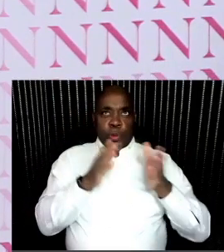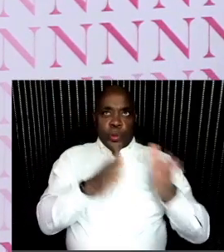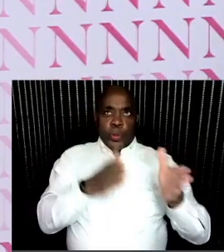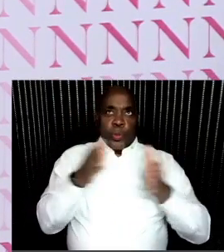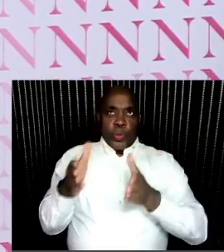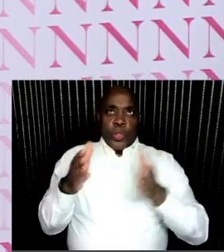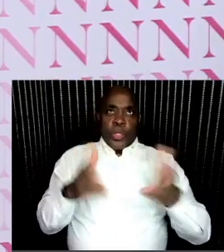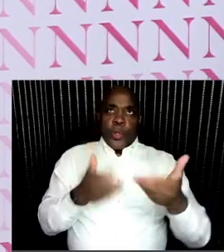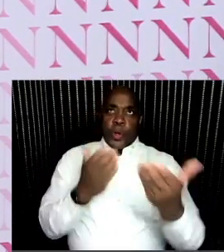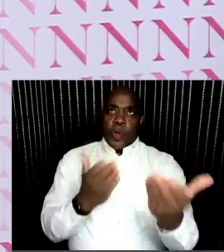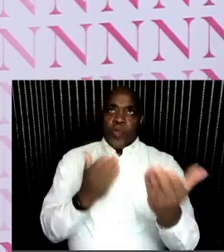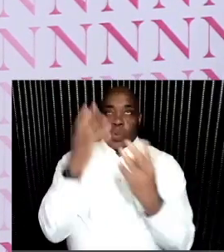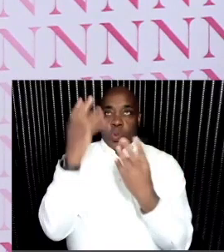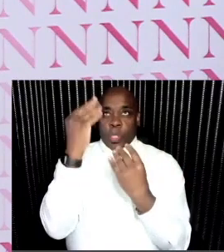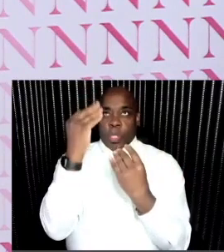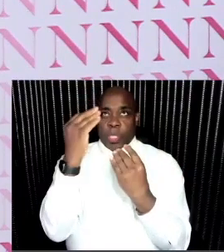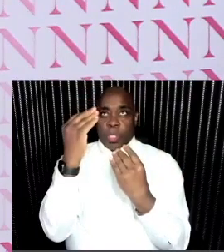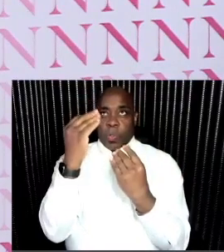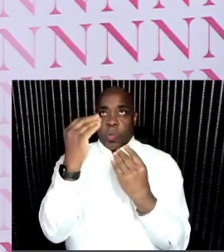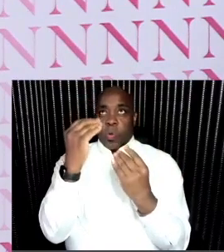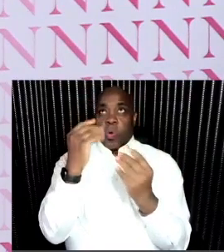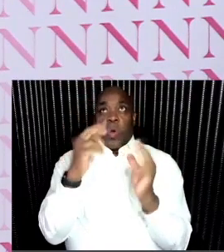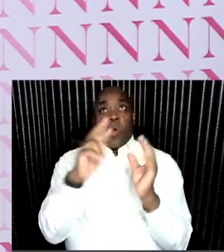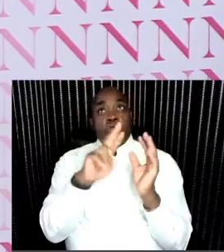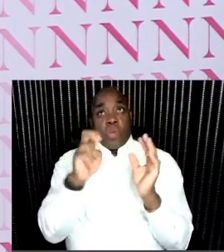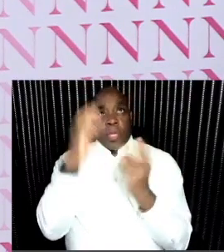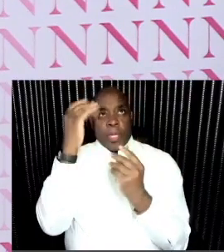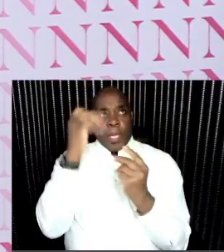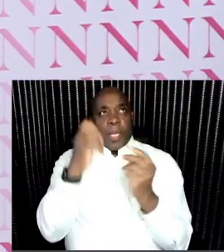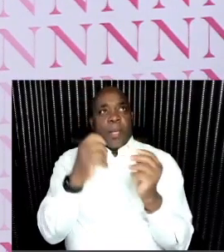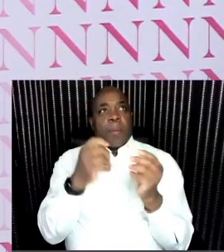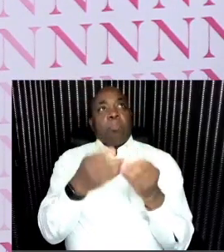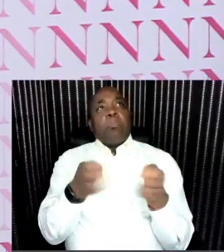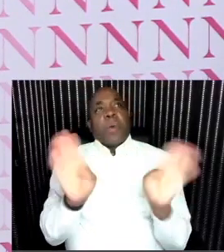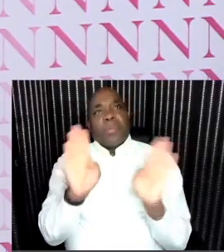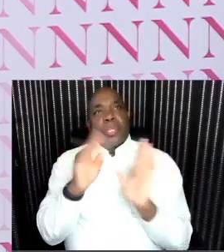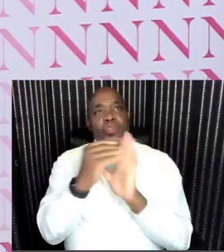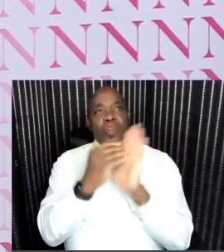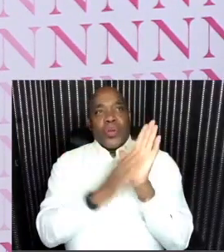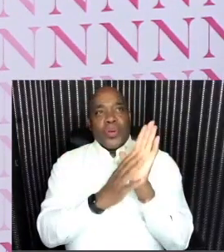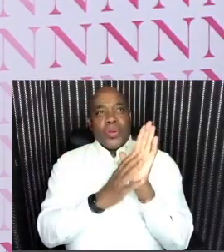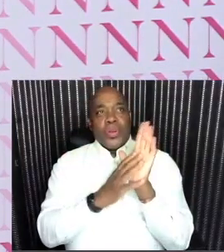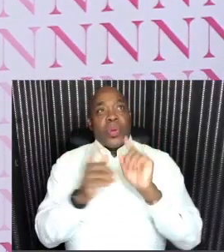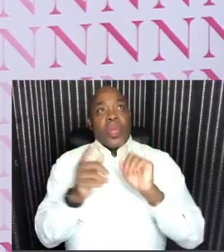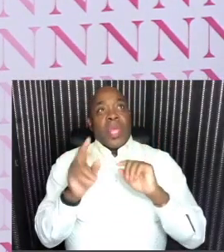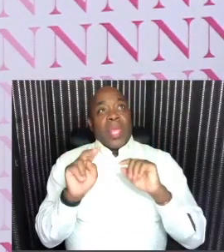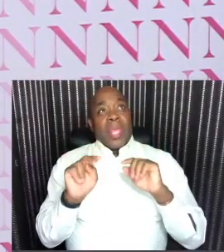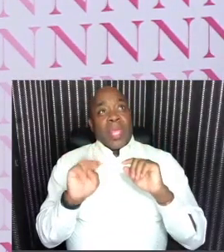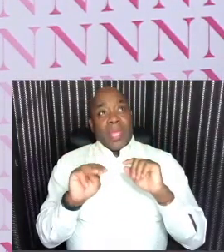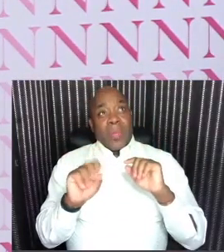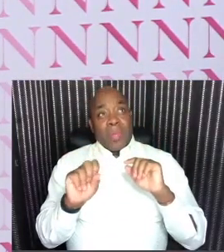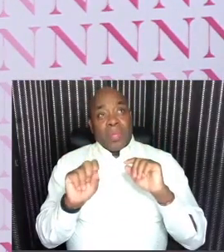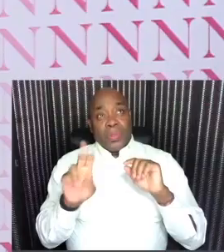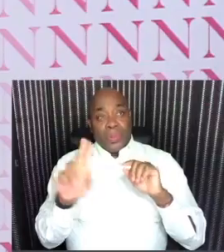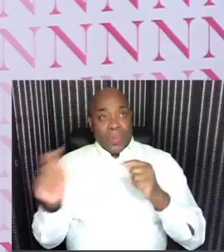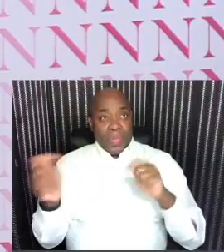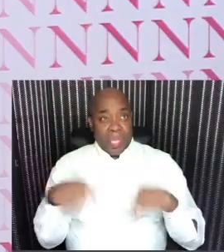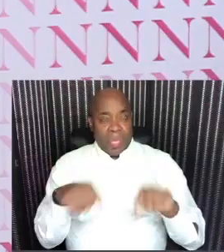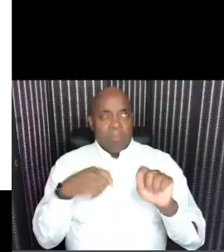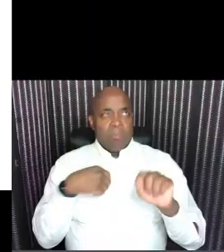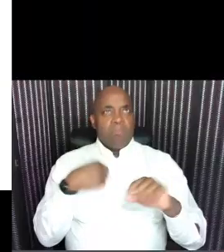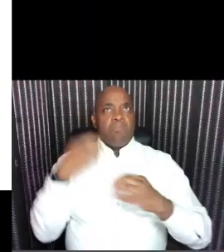or rethink the public record. So when I came to MSU, I really started to think about a kind of